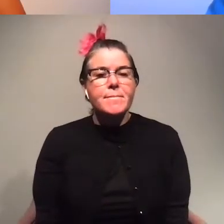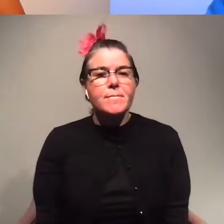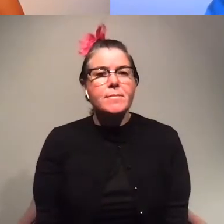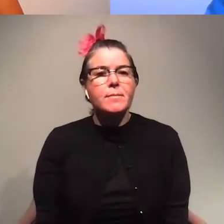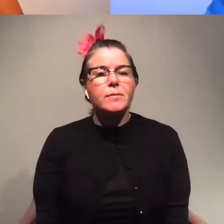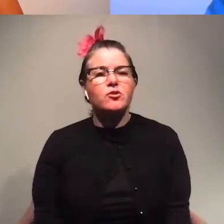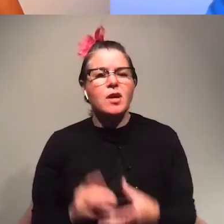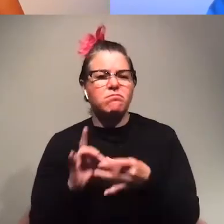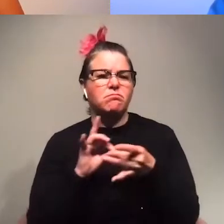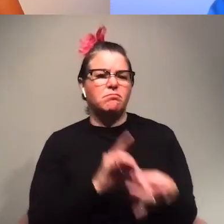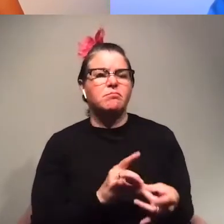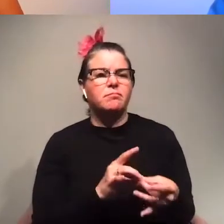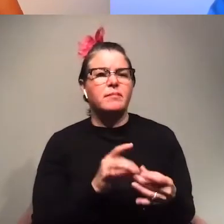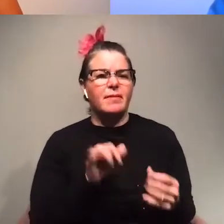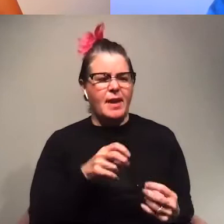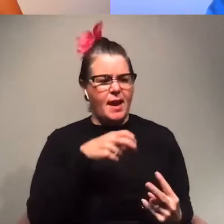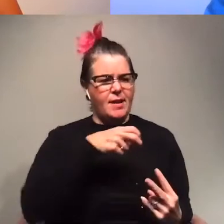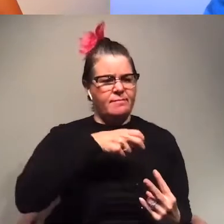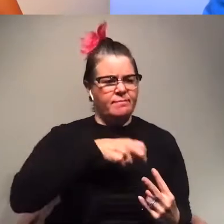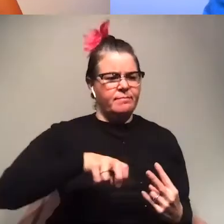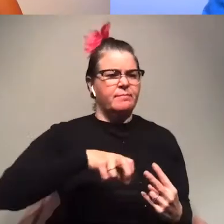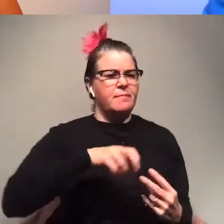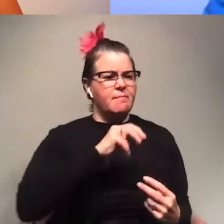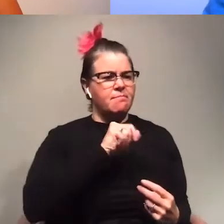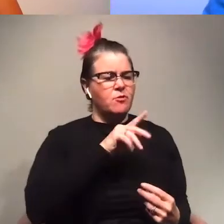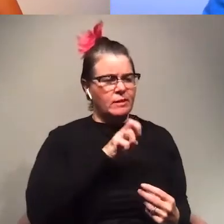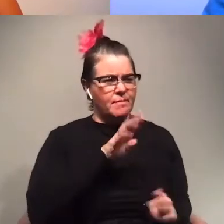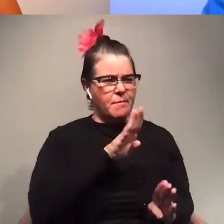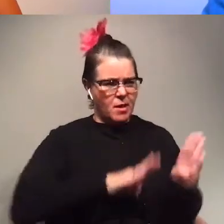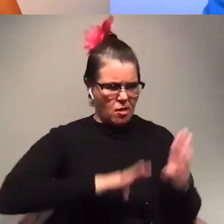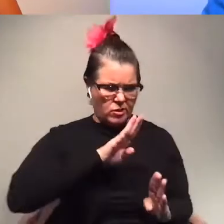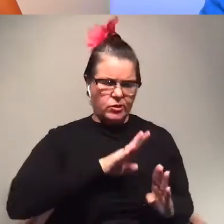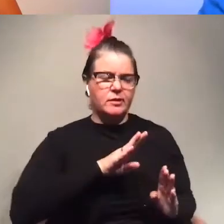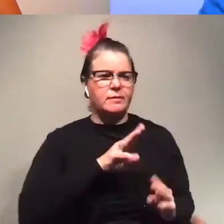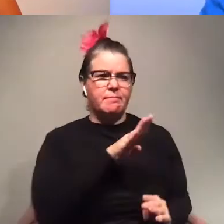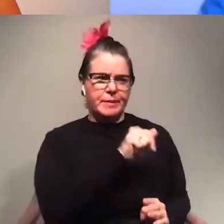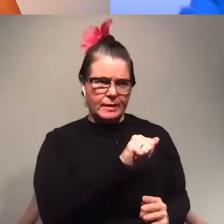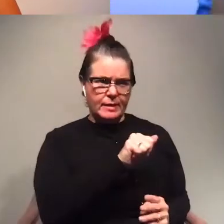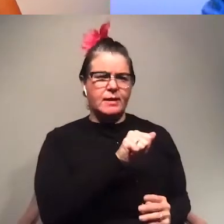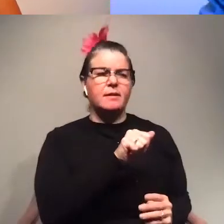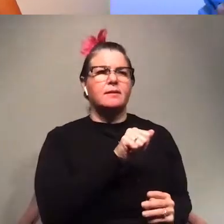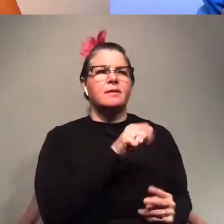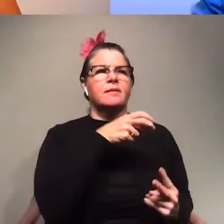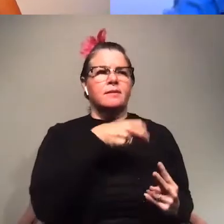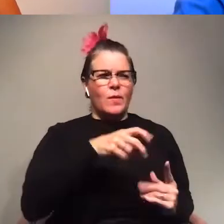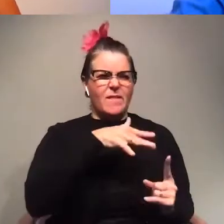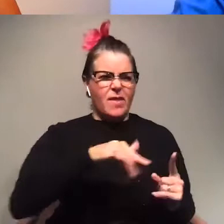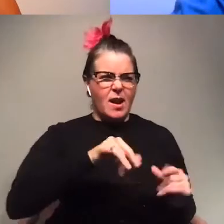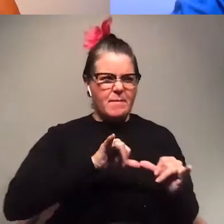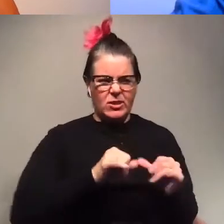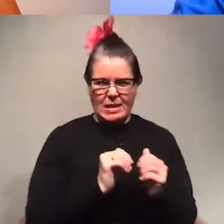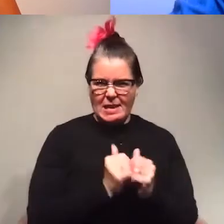that, kind of that transition from a marine biology bachelor's degree to environmental engineering, how did that